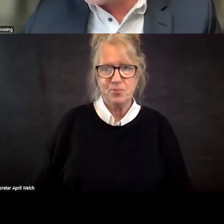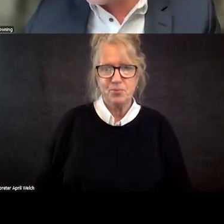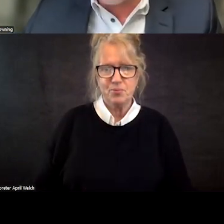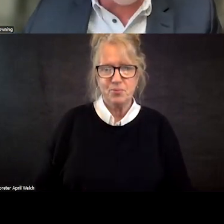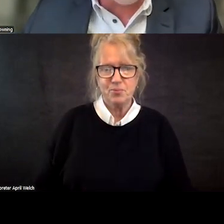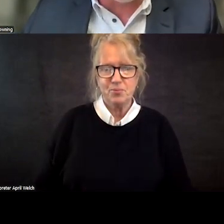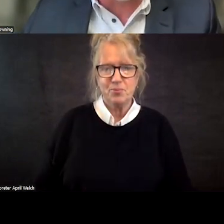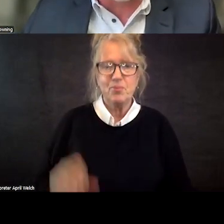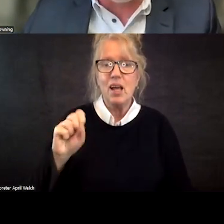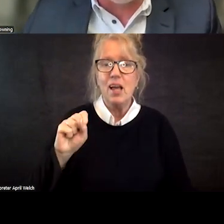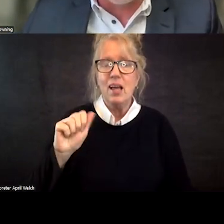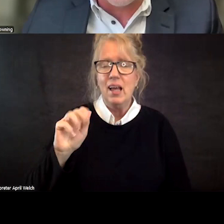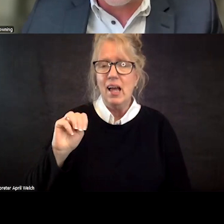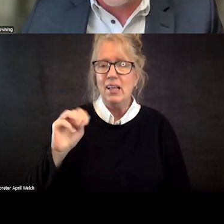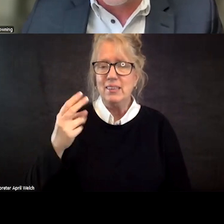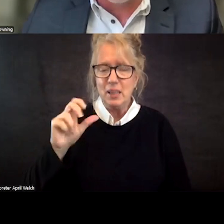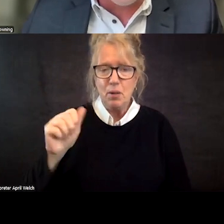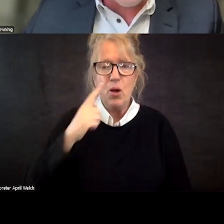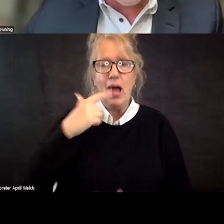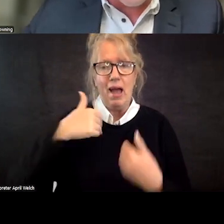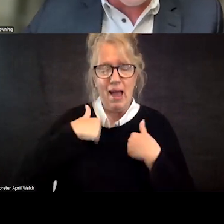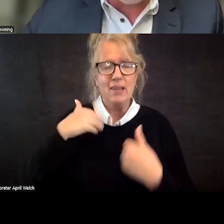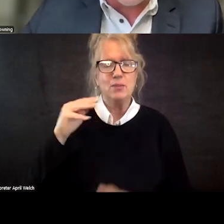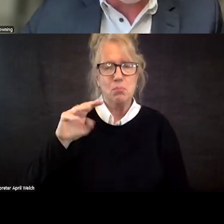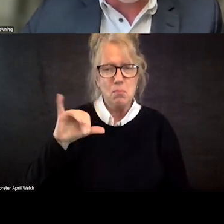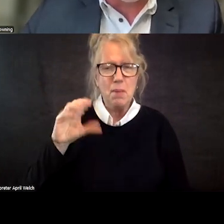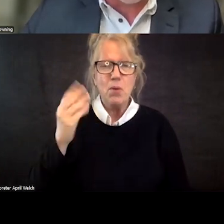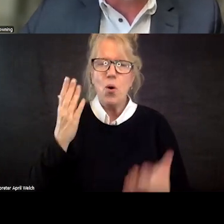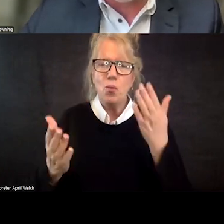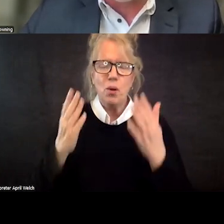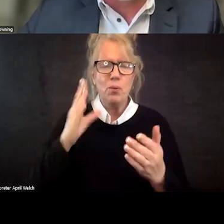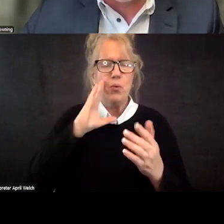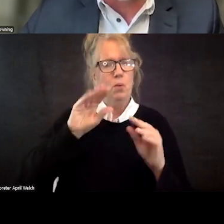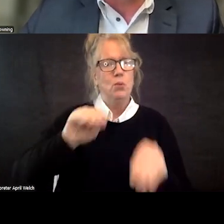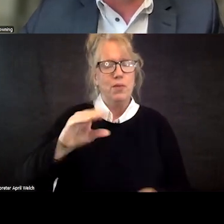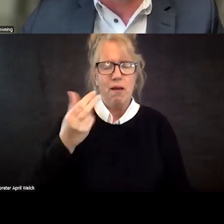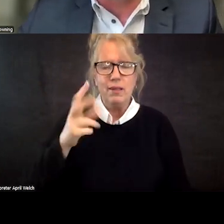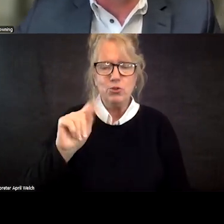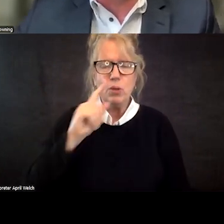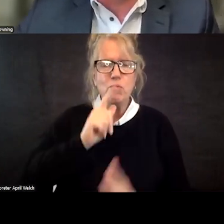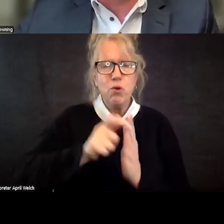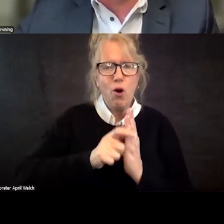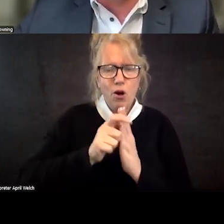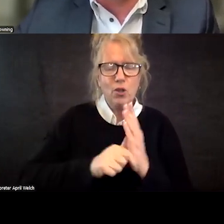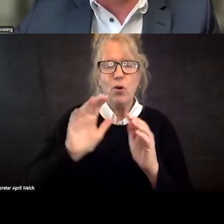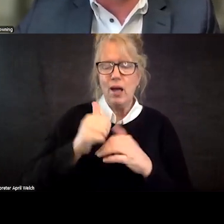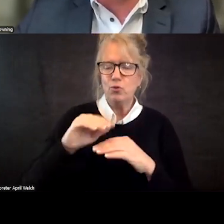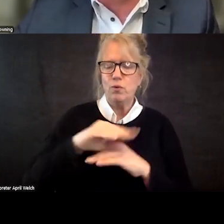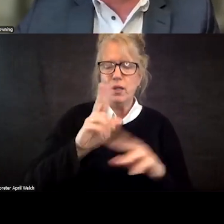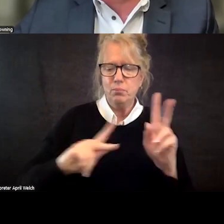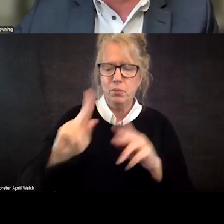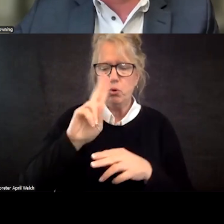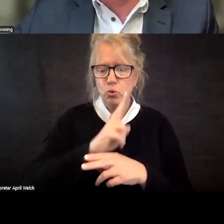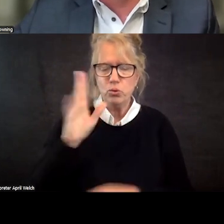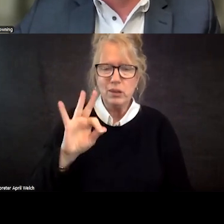Also, SAMHSA is putting out a memo that I think we'll probably have linked in the chat as an article advising people on using 988